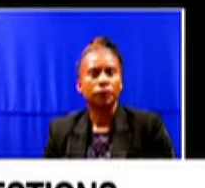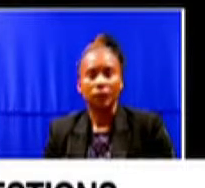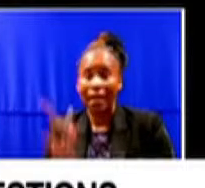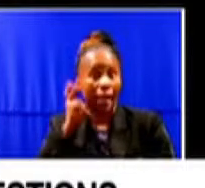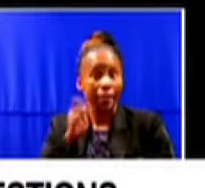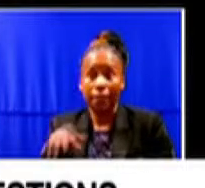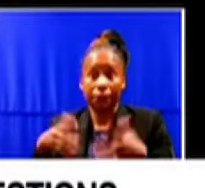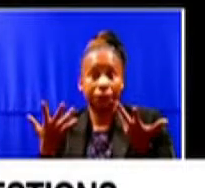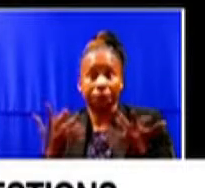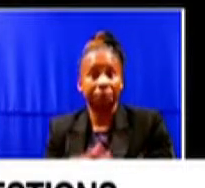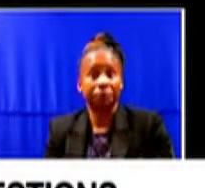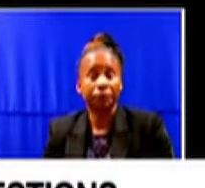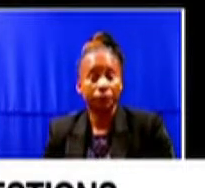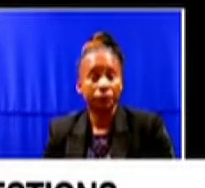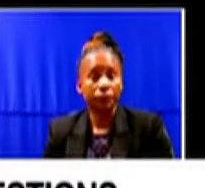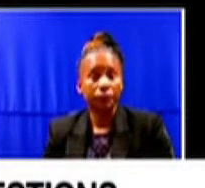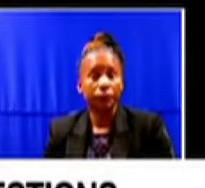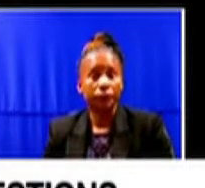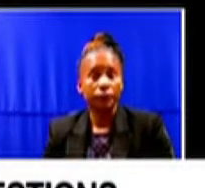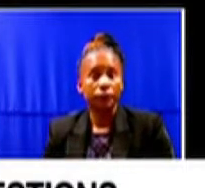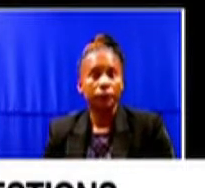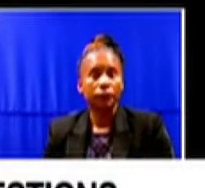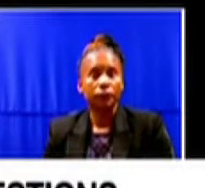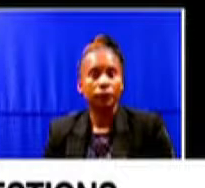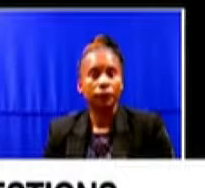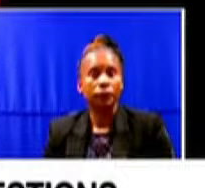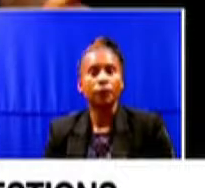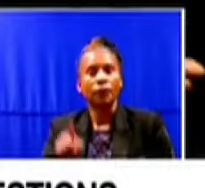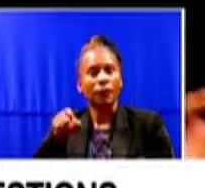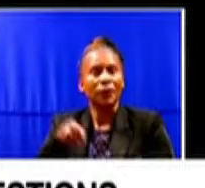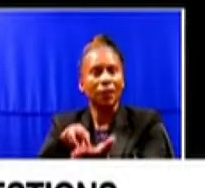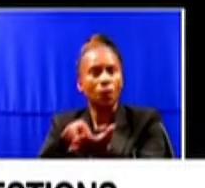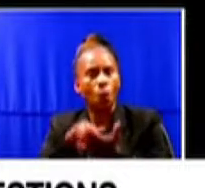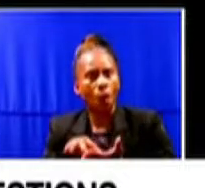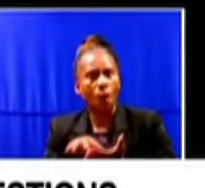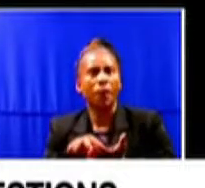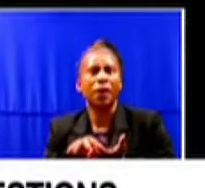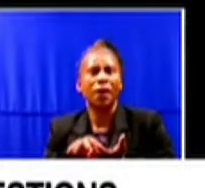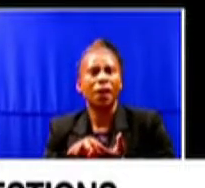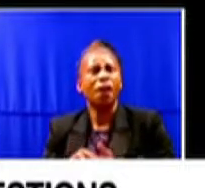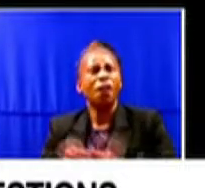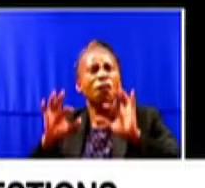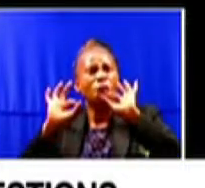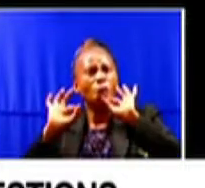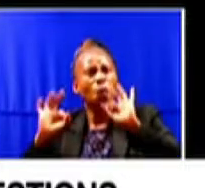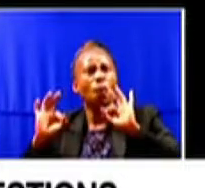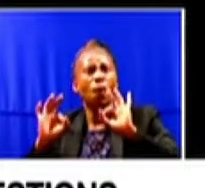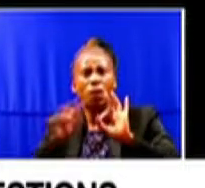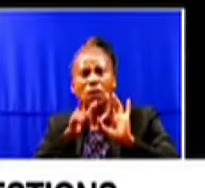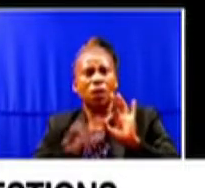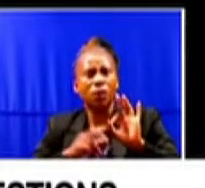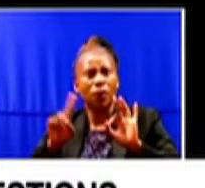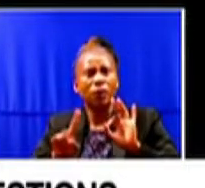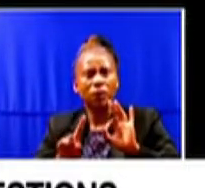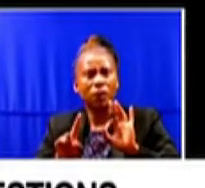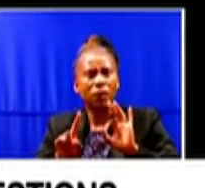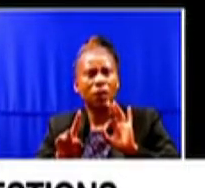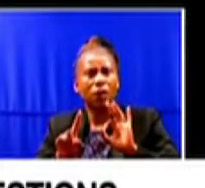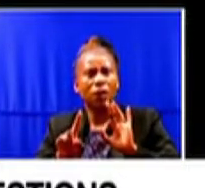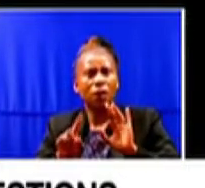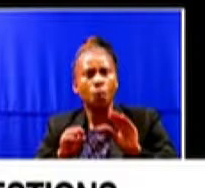respect. So this is the requirement, that you must formally let us know that there's movement. If you